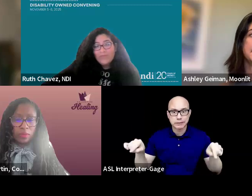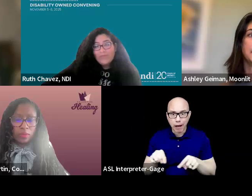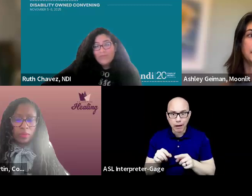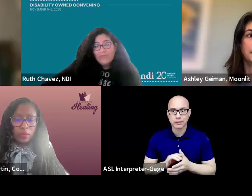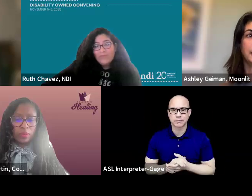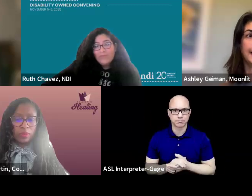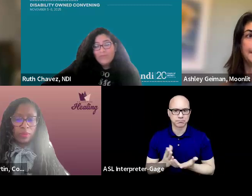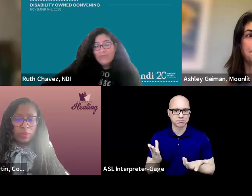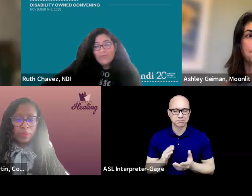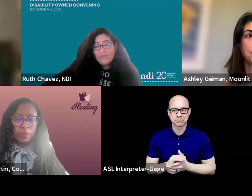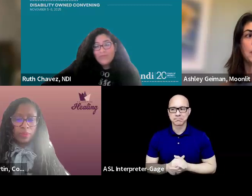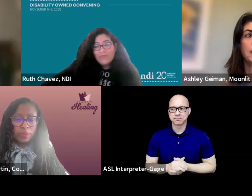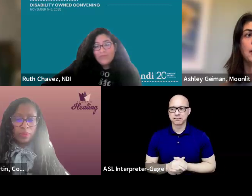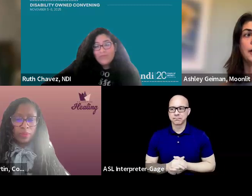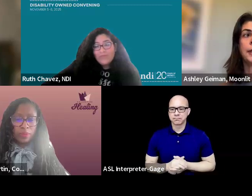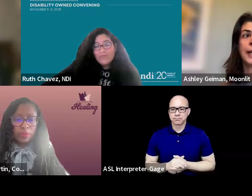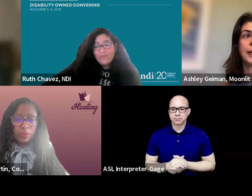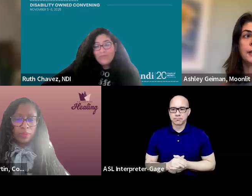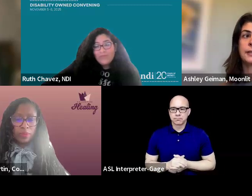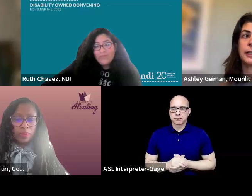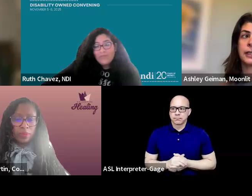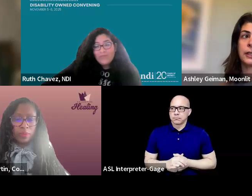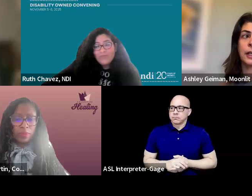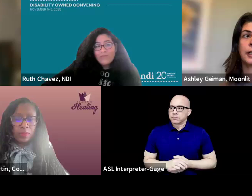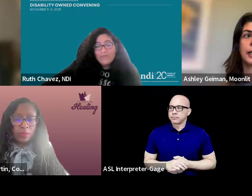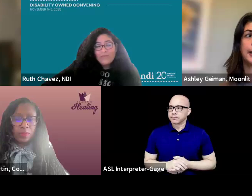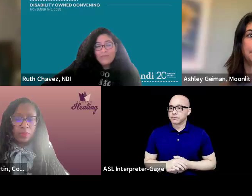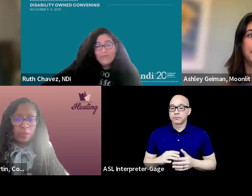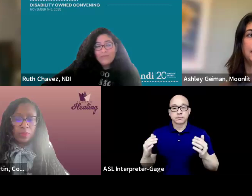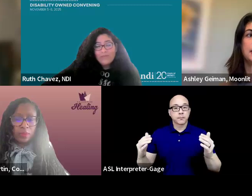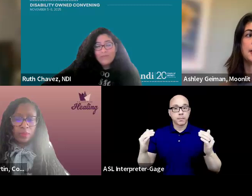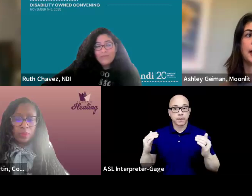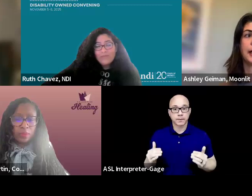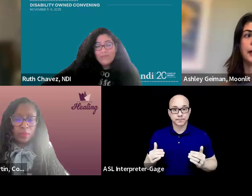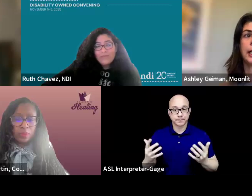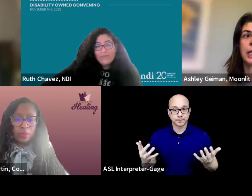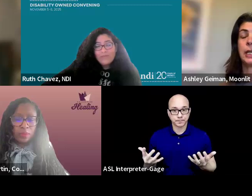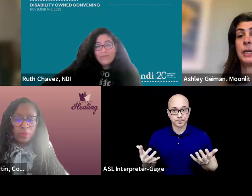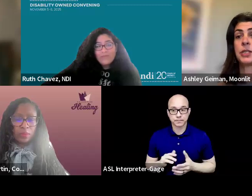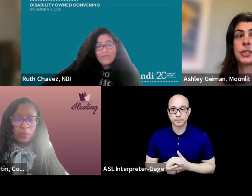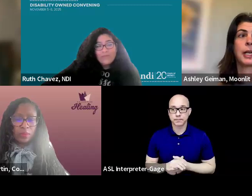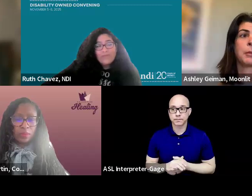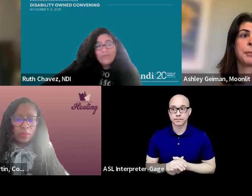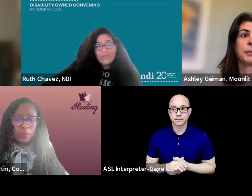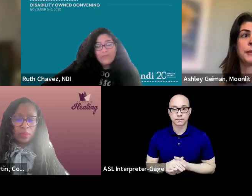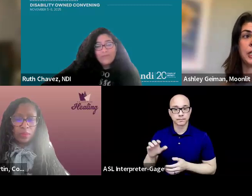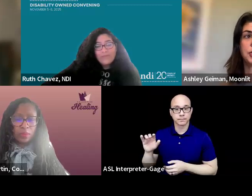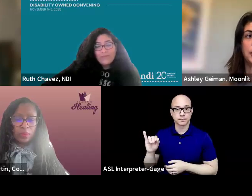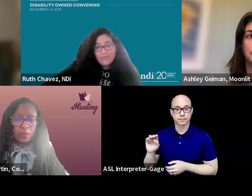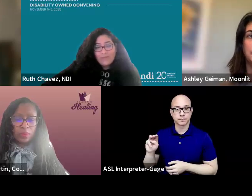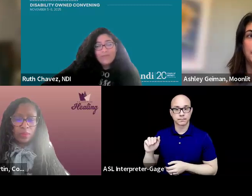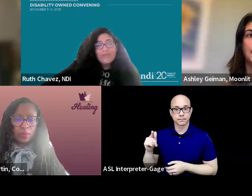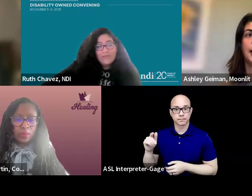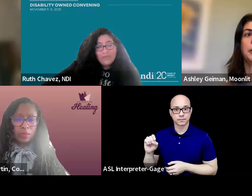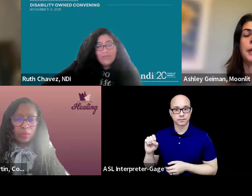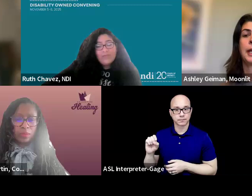for my business. The next is image